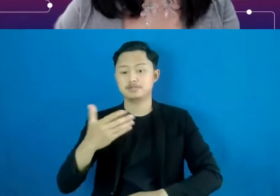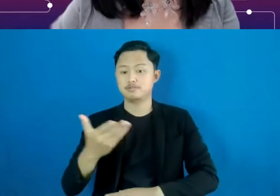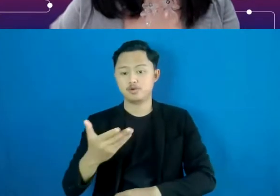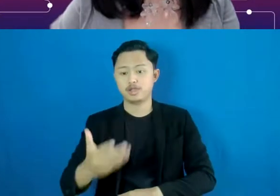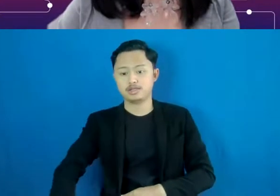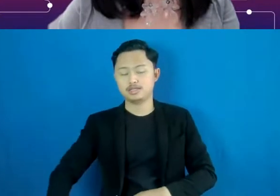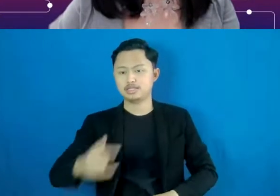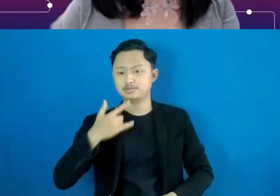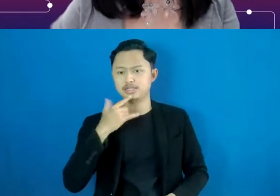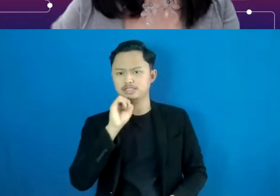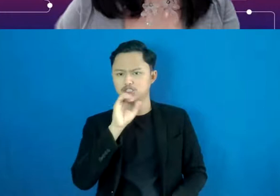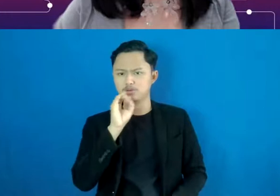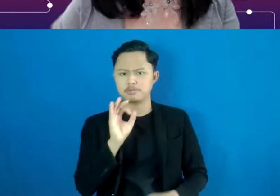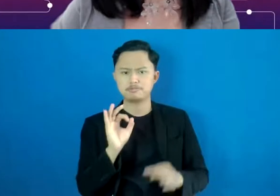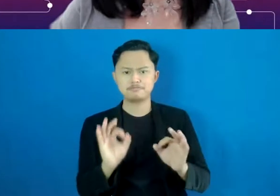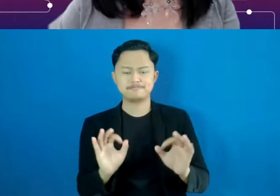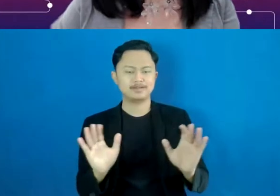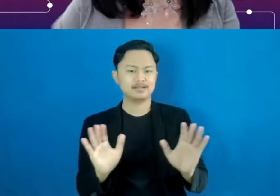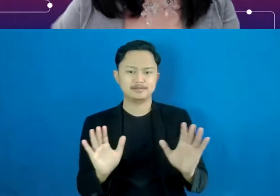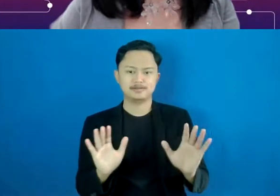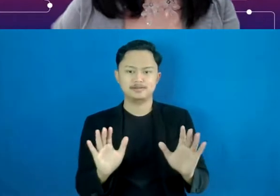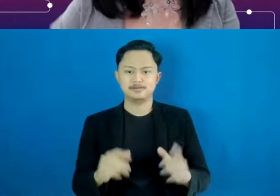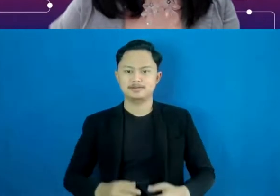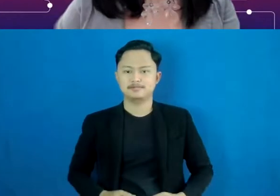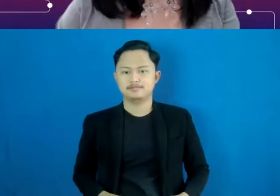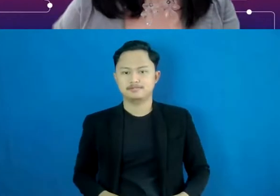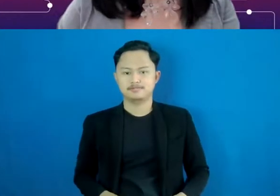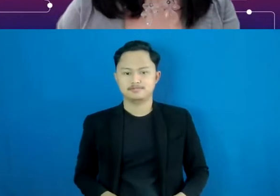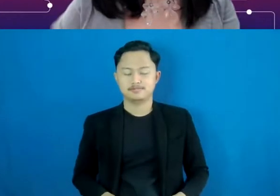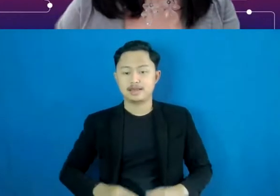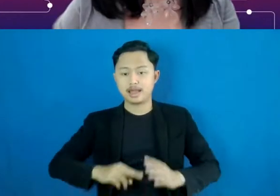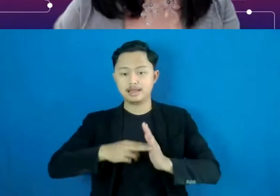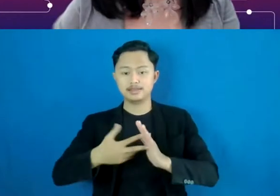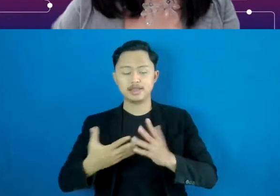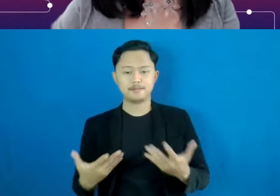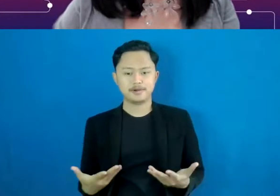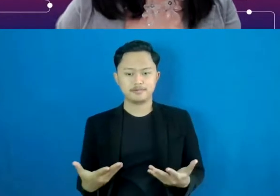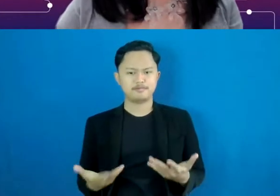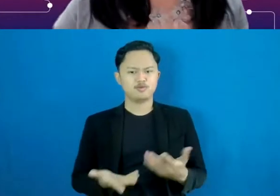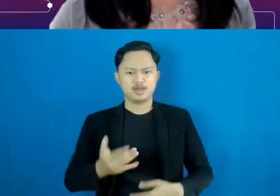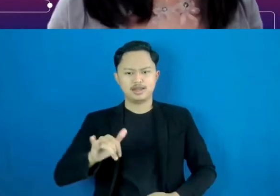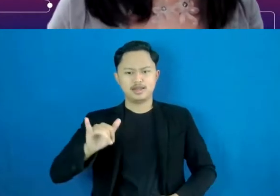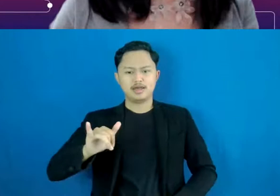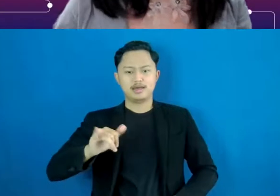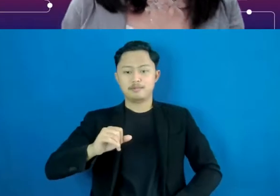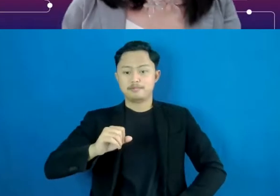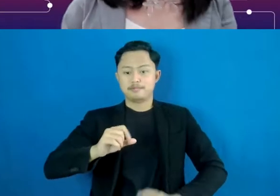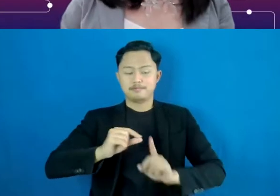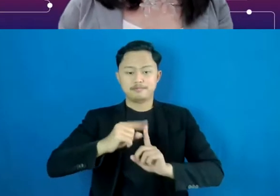no uncertainty, and therefore this cost can be reduced. So I know that TransJakarta is looking